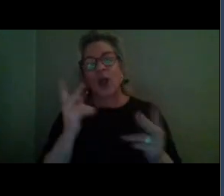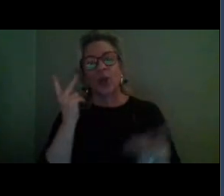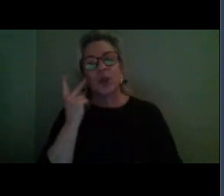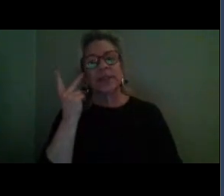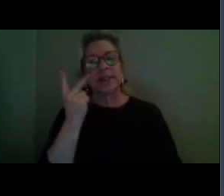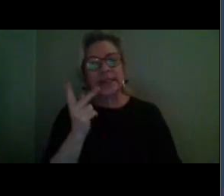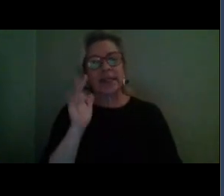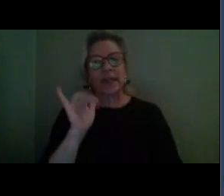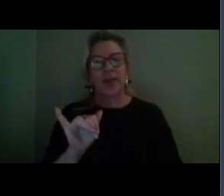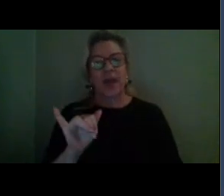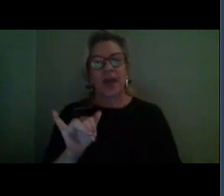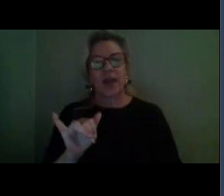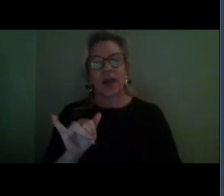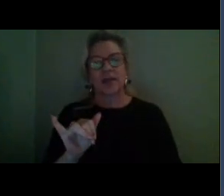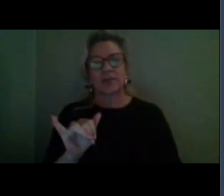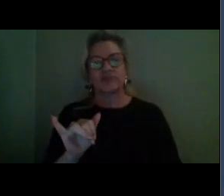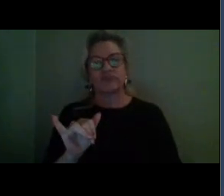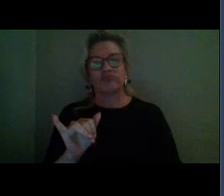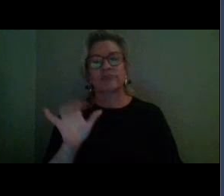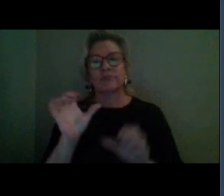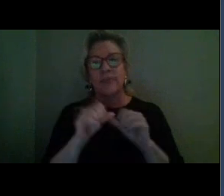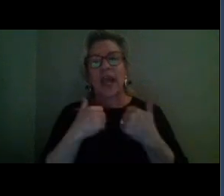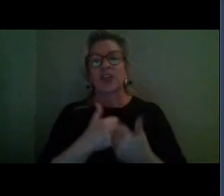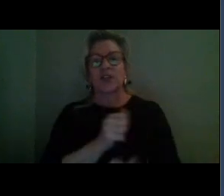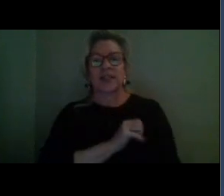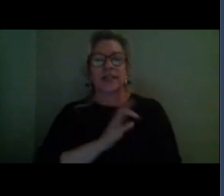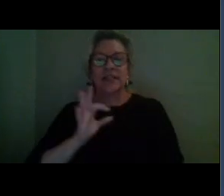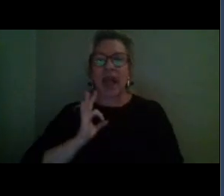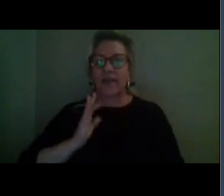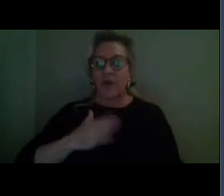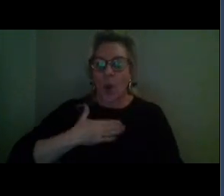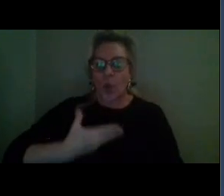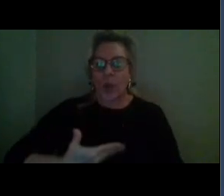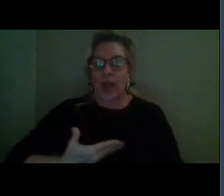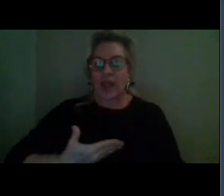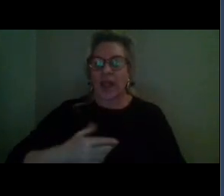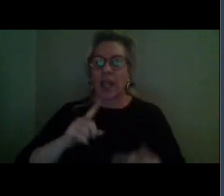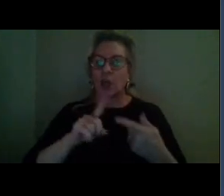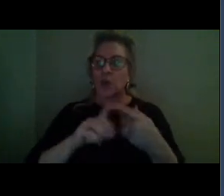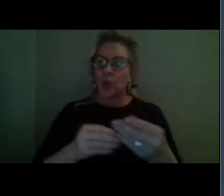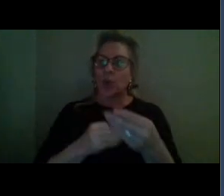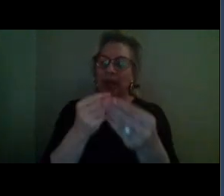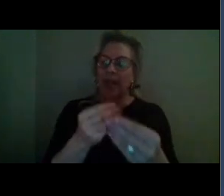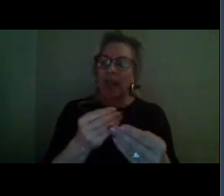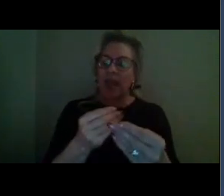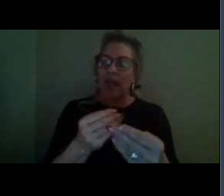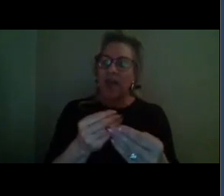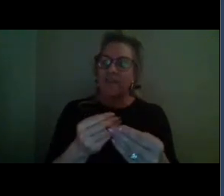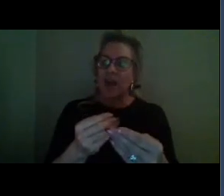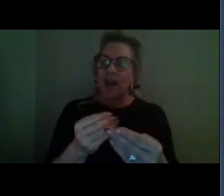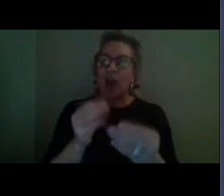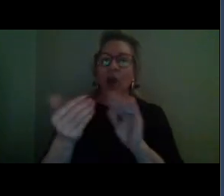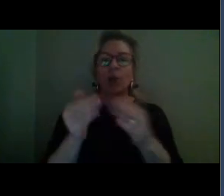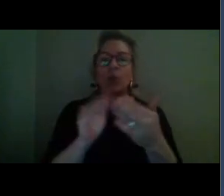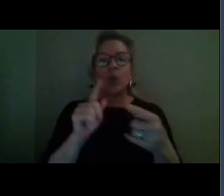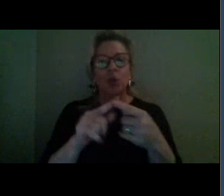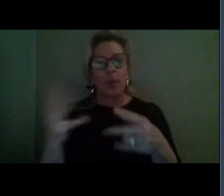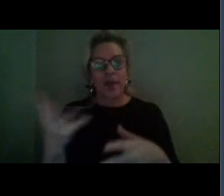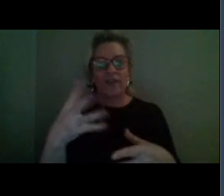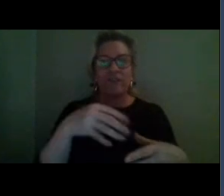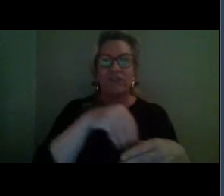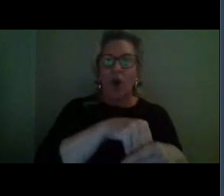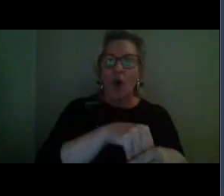great to see that agency staffs are willing to provide opportunities for small communities to participate intimately in